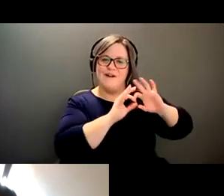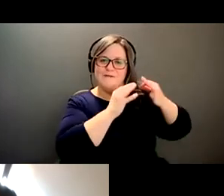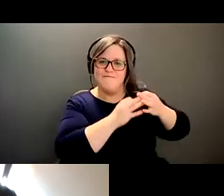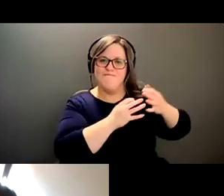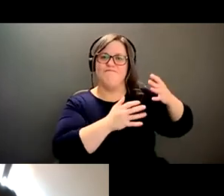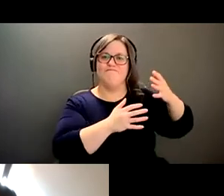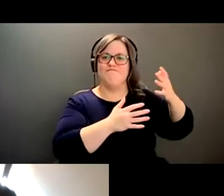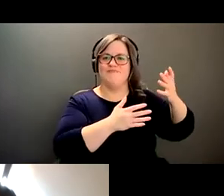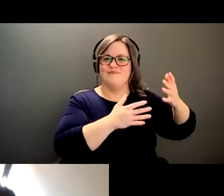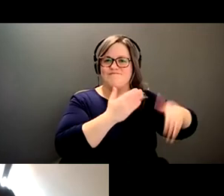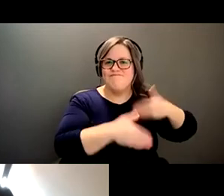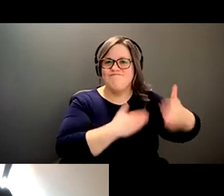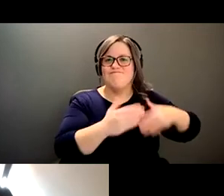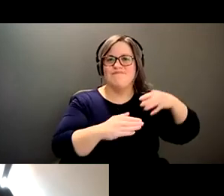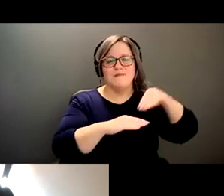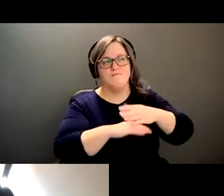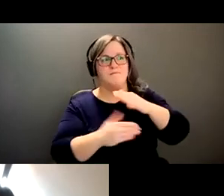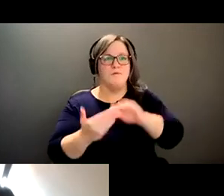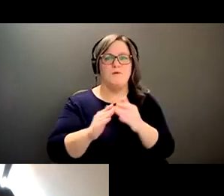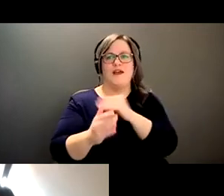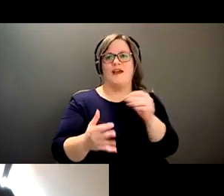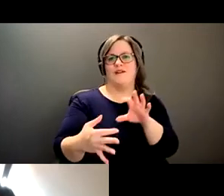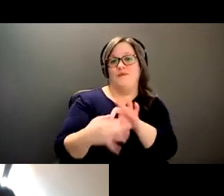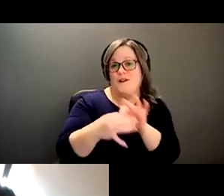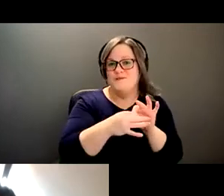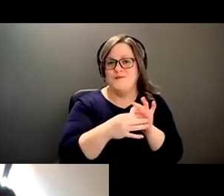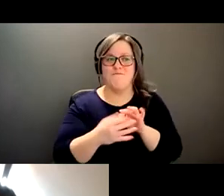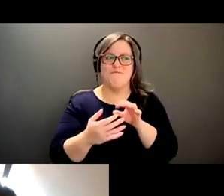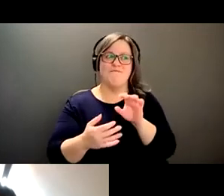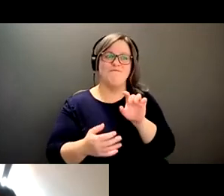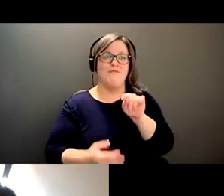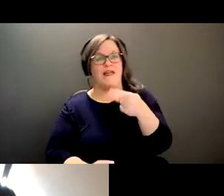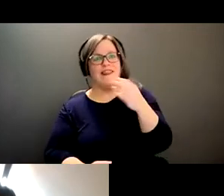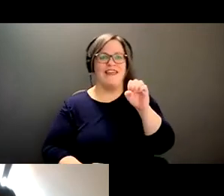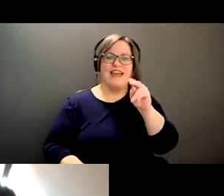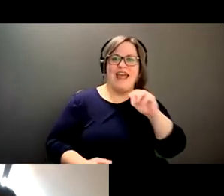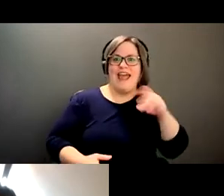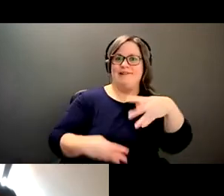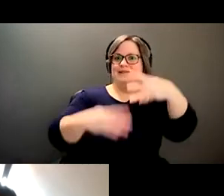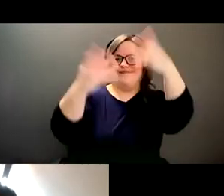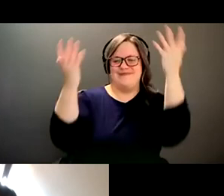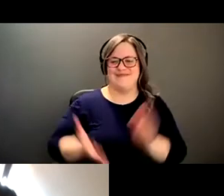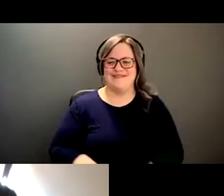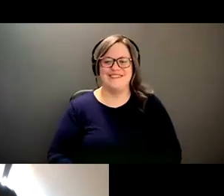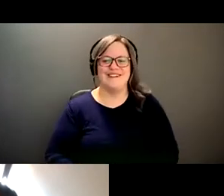relationships. Yes, the end. And over there, somewhere.